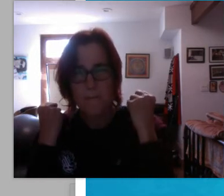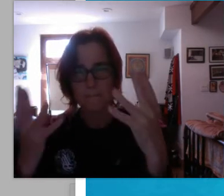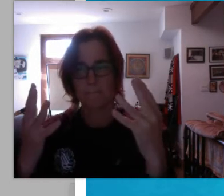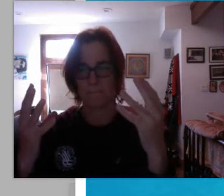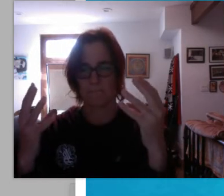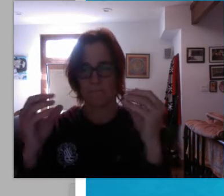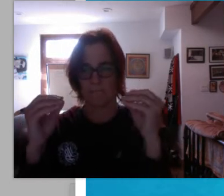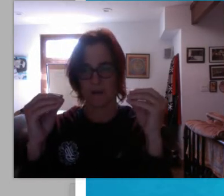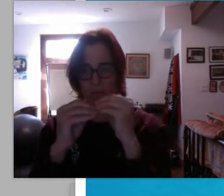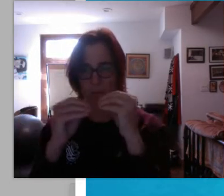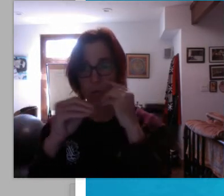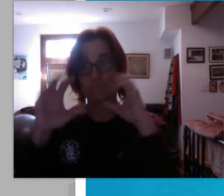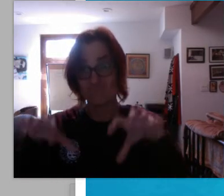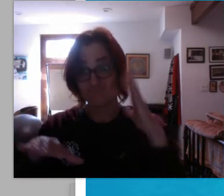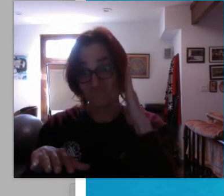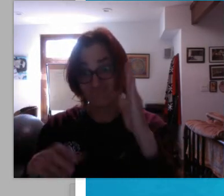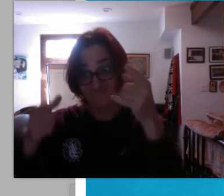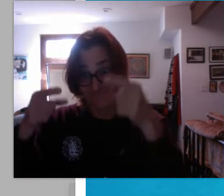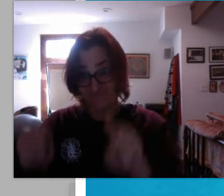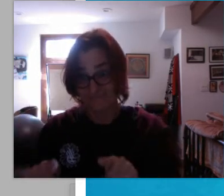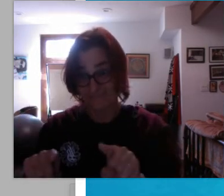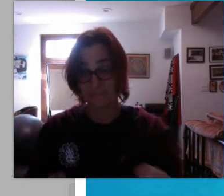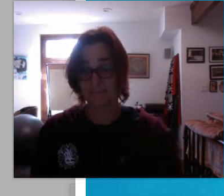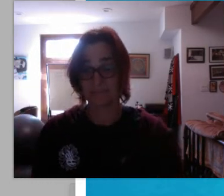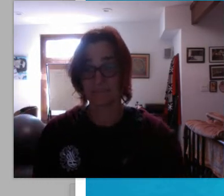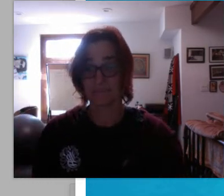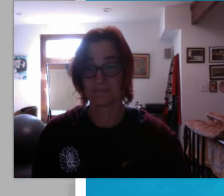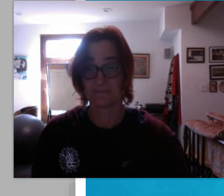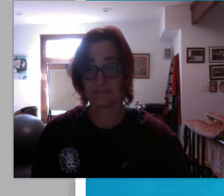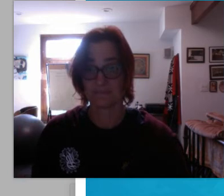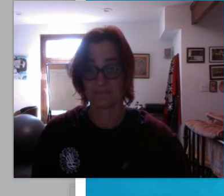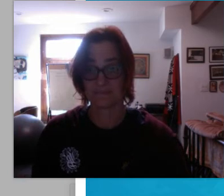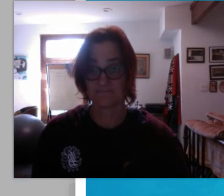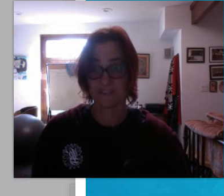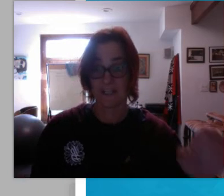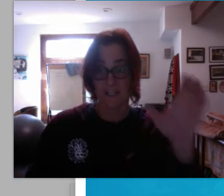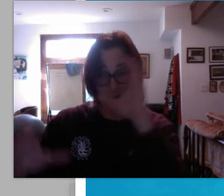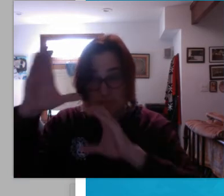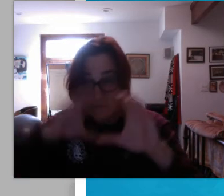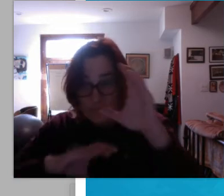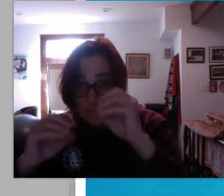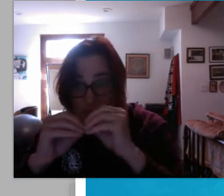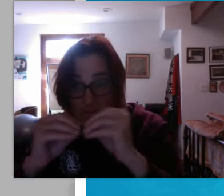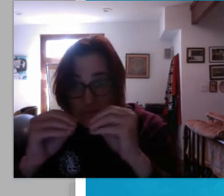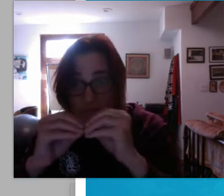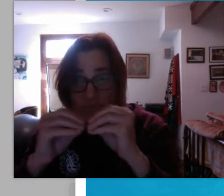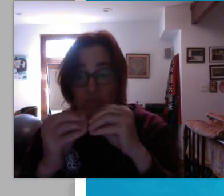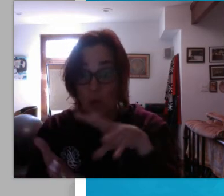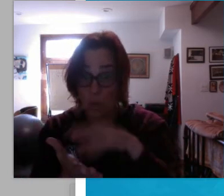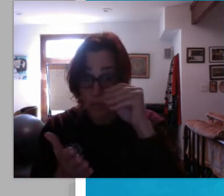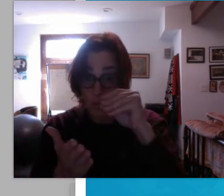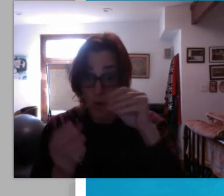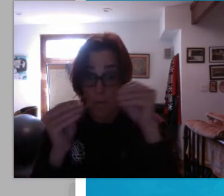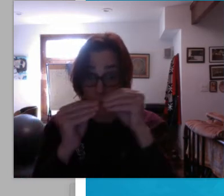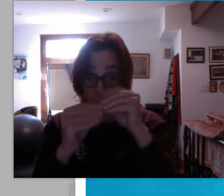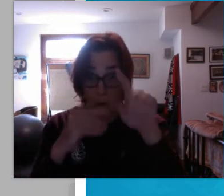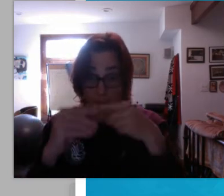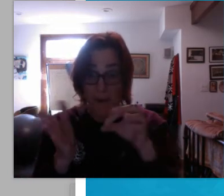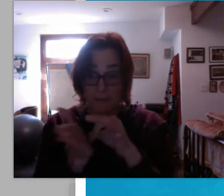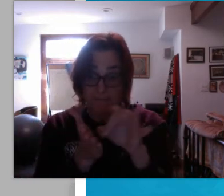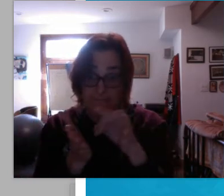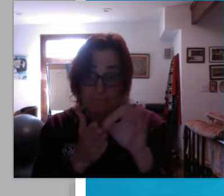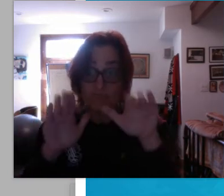So there are many more surprises to come. Explore more. To learn more